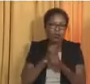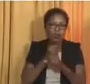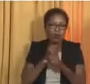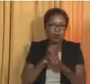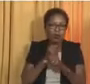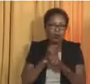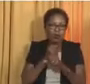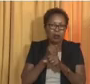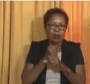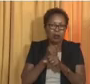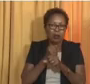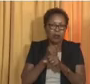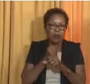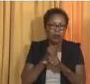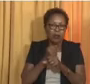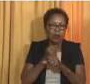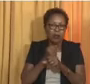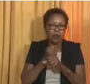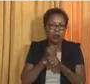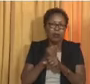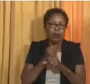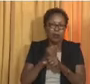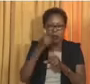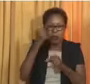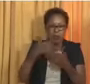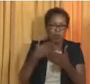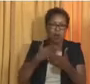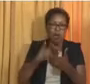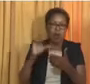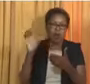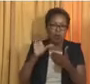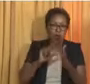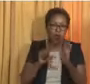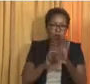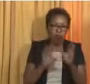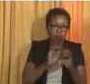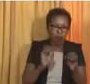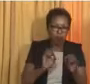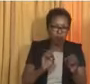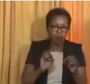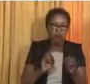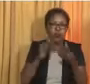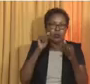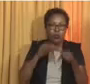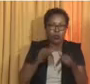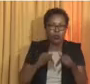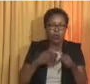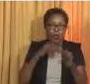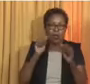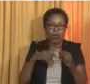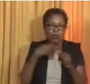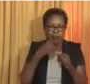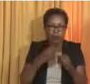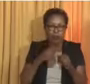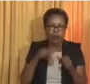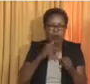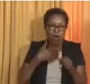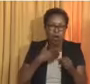local statutes. Today, I dare say that courtesy of our Constitution, we have sufficient